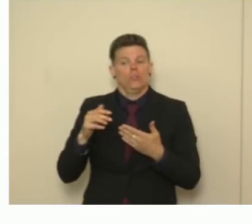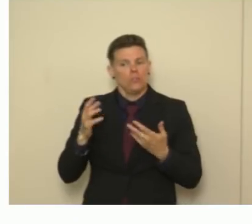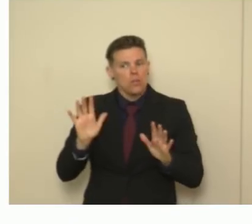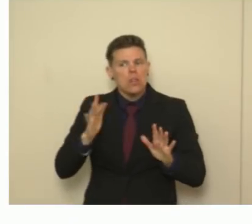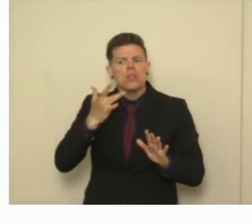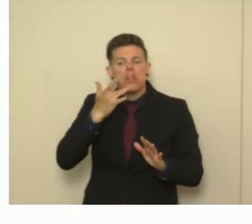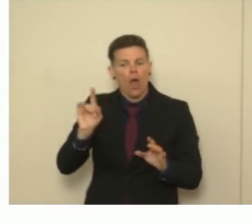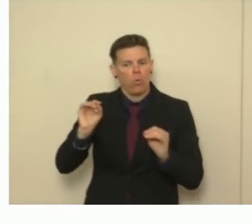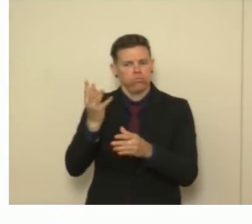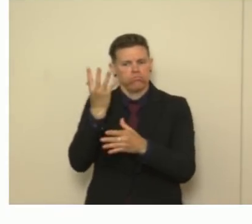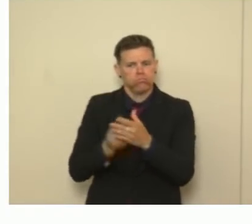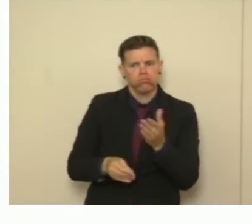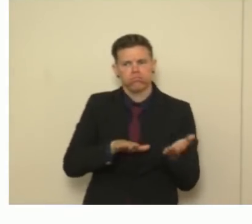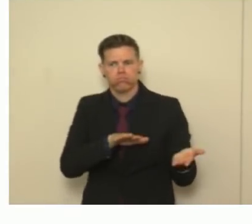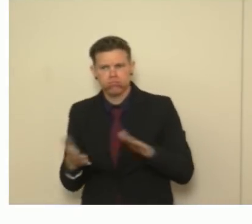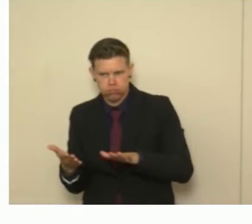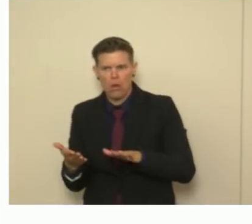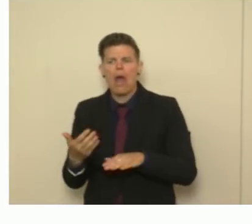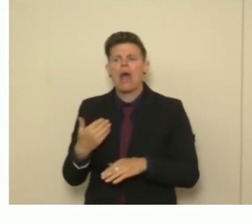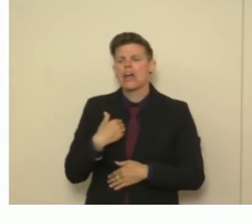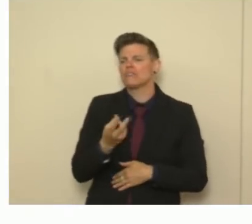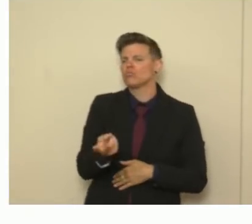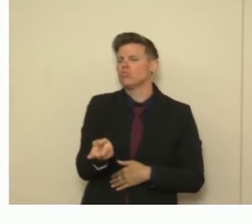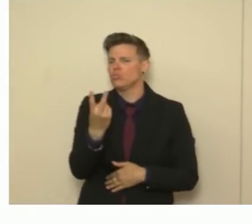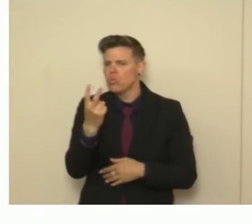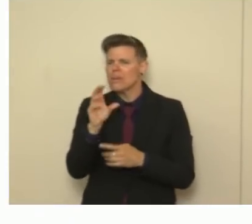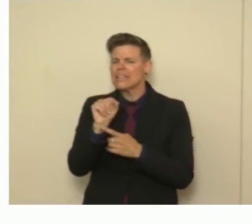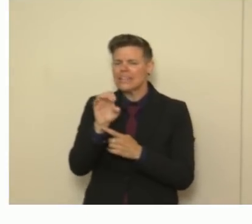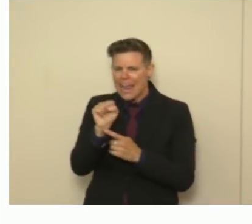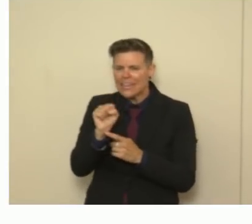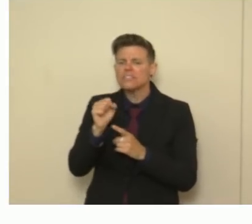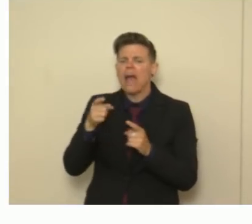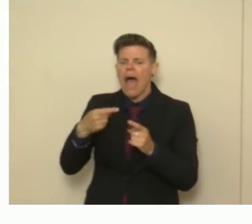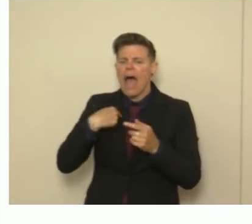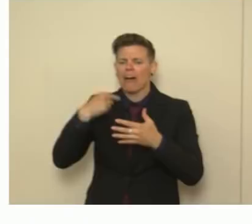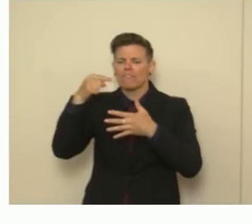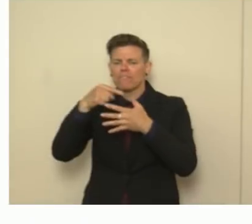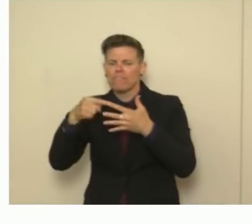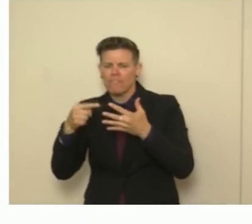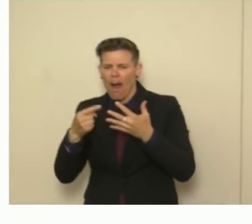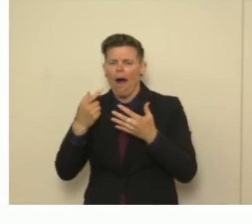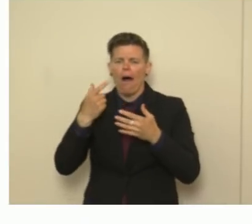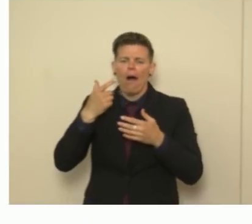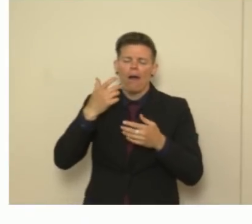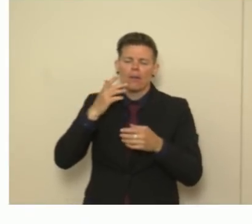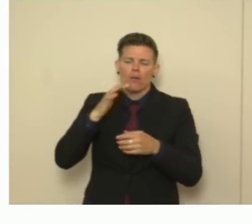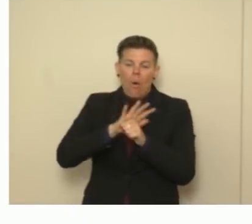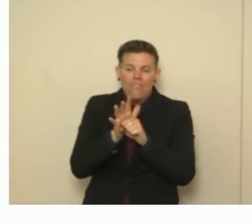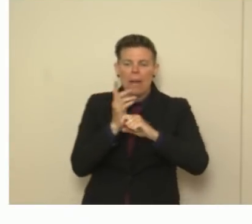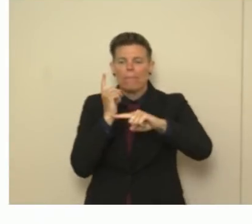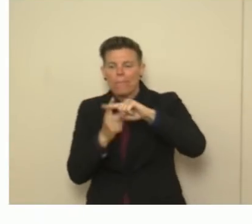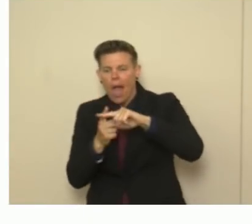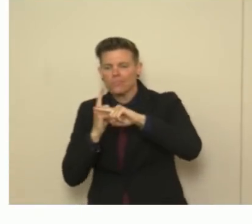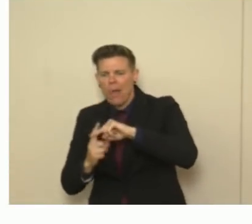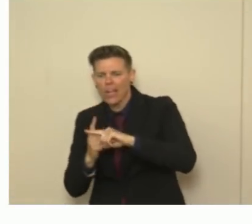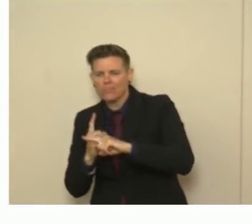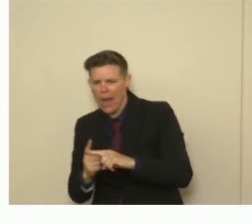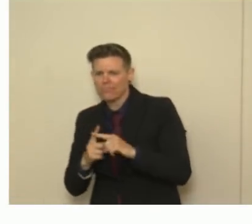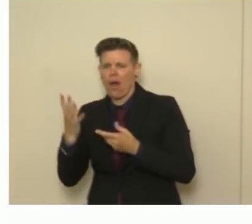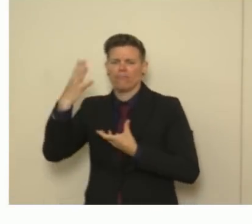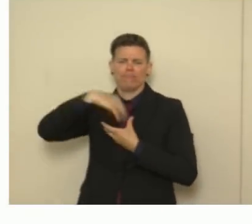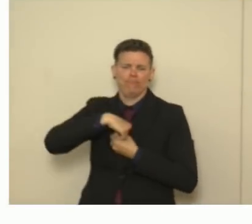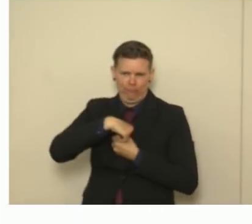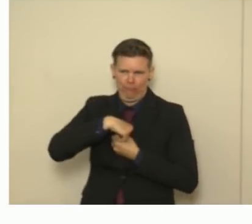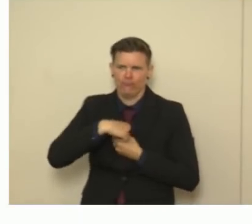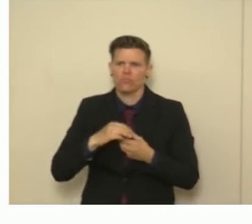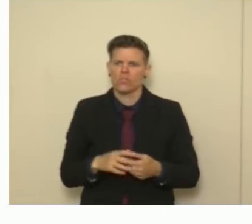only 2 cases of multi-system inflammatory syndrome. But a description of this and more data on this was published in the New England Journal of Medicine